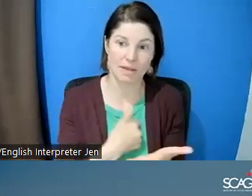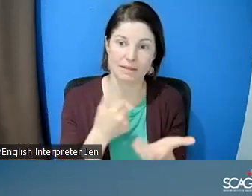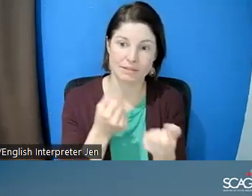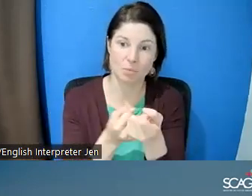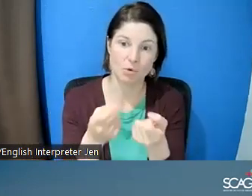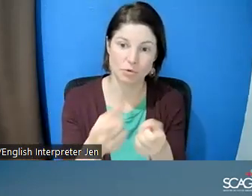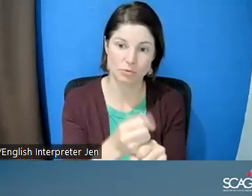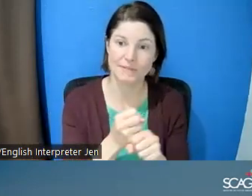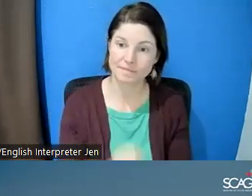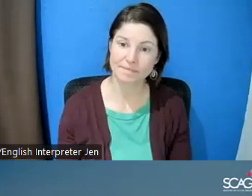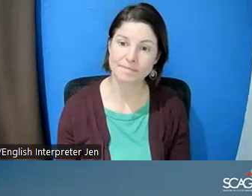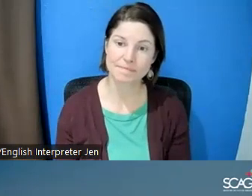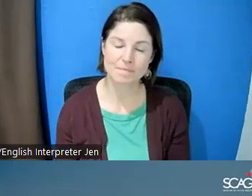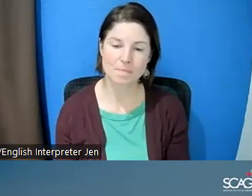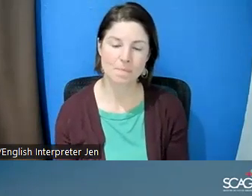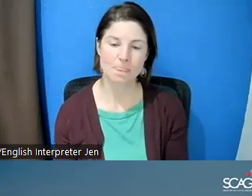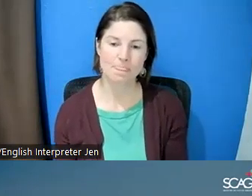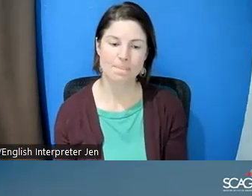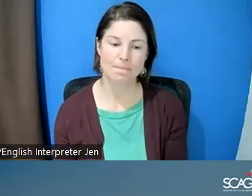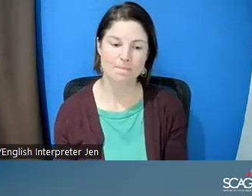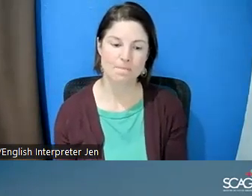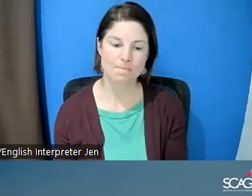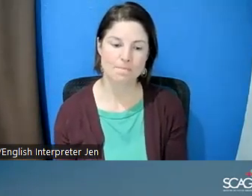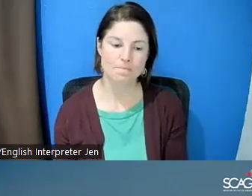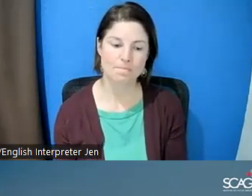see. And in that case, it's okay to also just get a letter of support